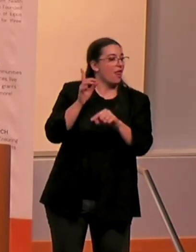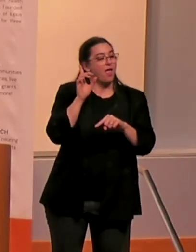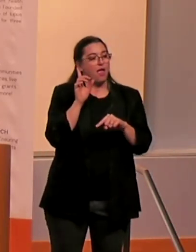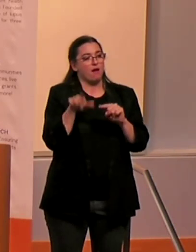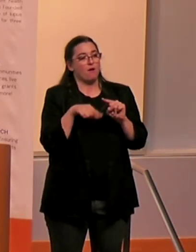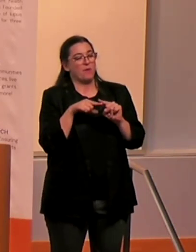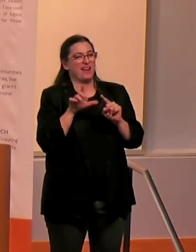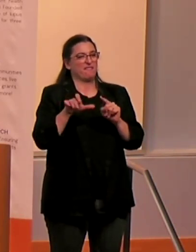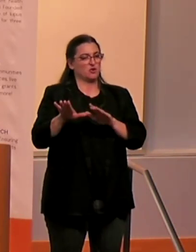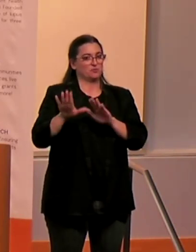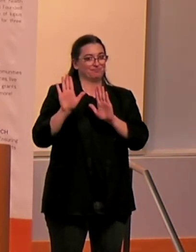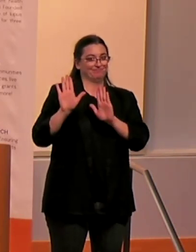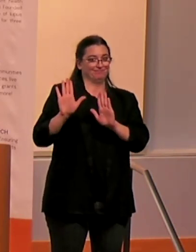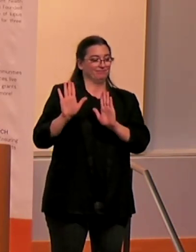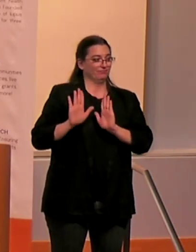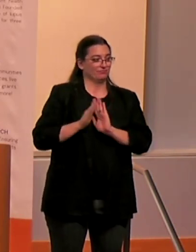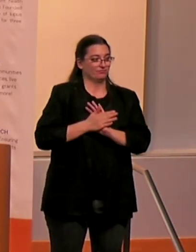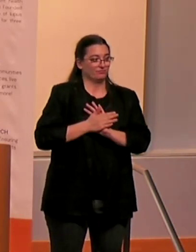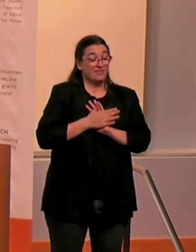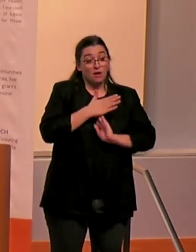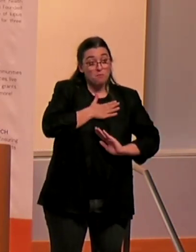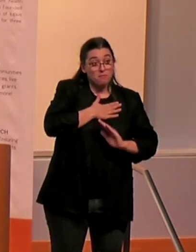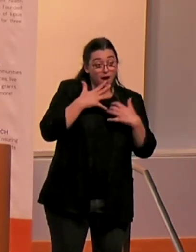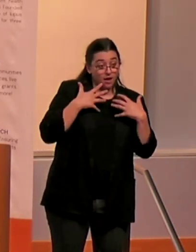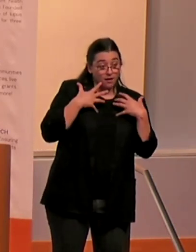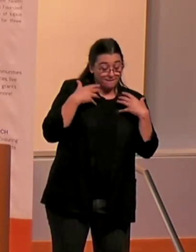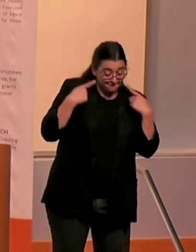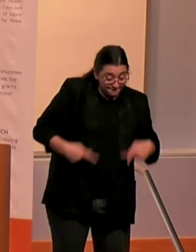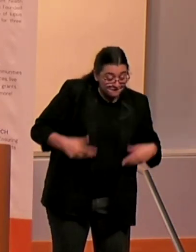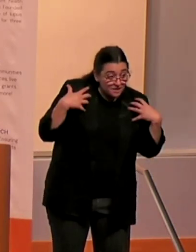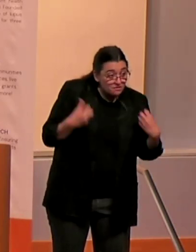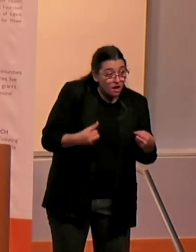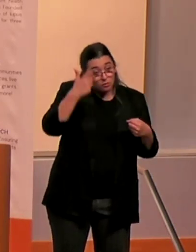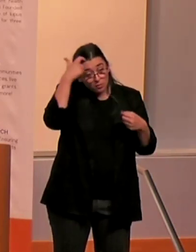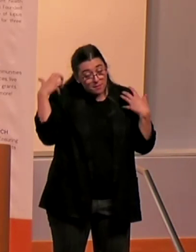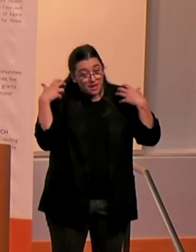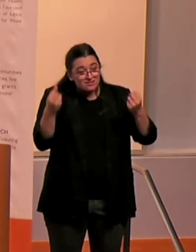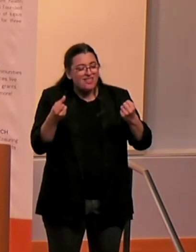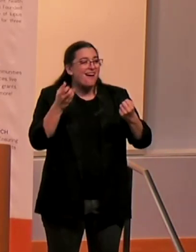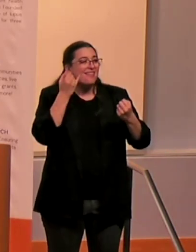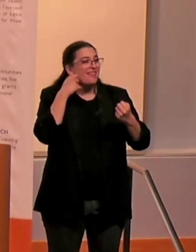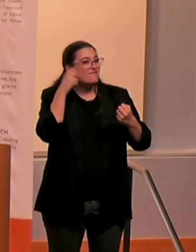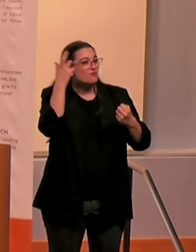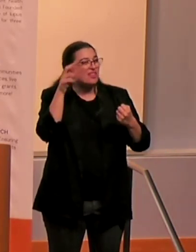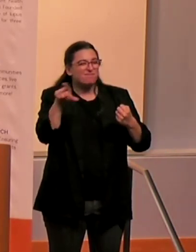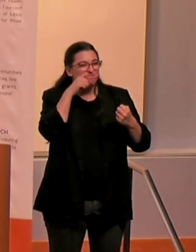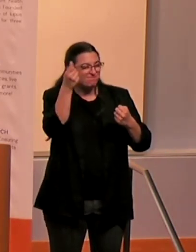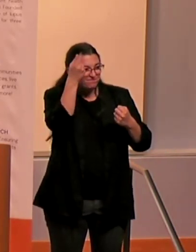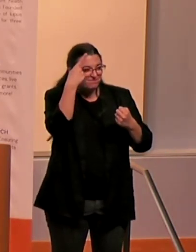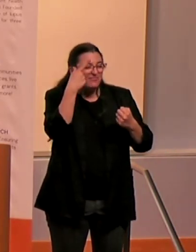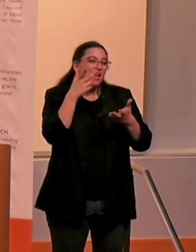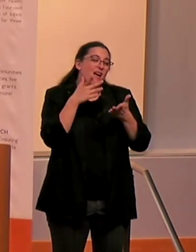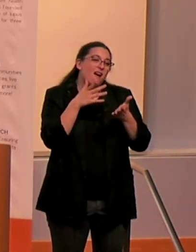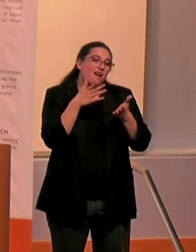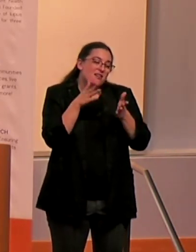my well-being or my mental health because I feel that they're not understanding, then stepping away